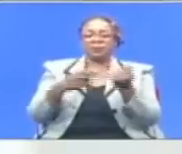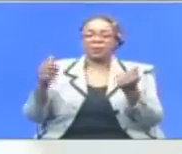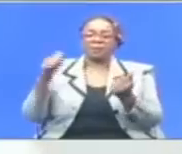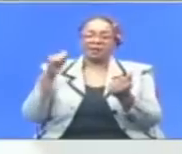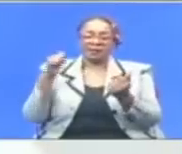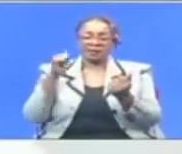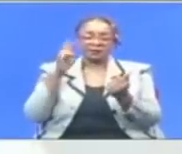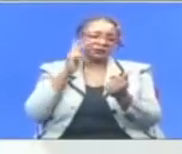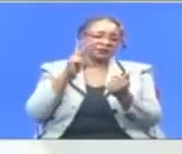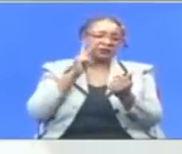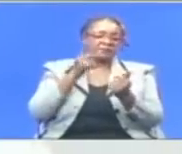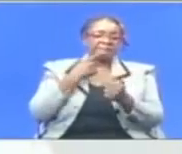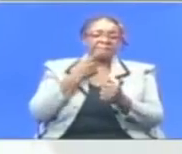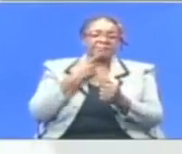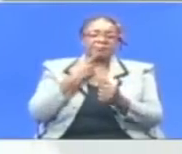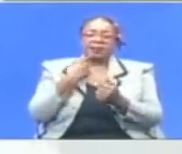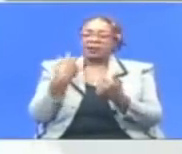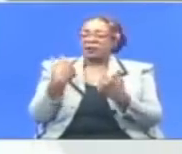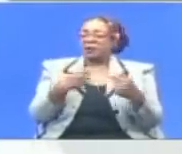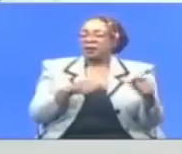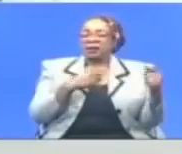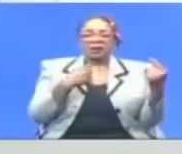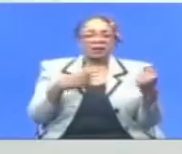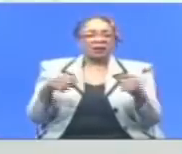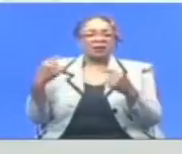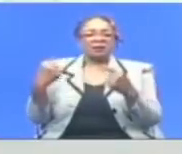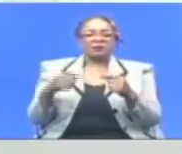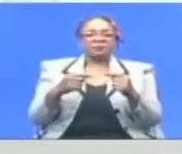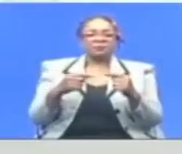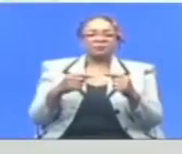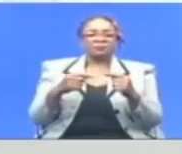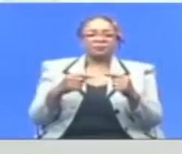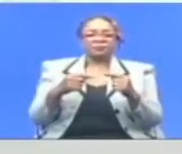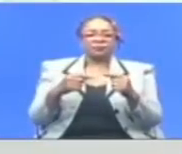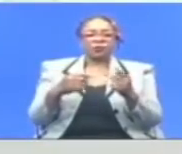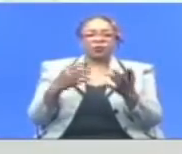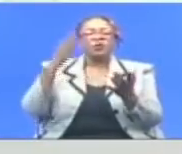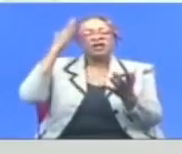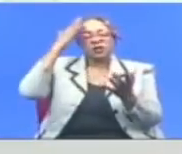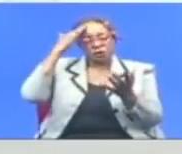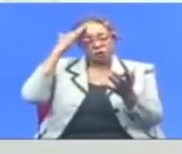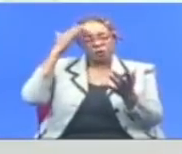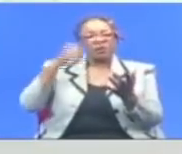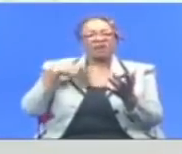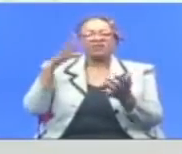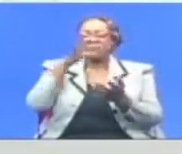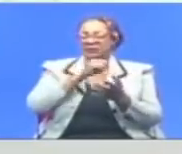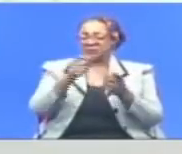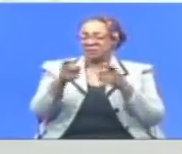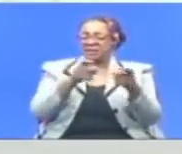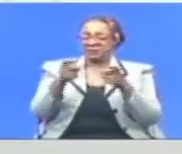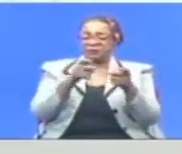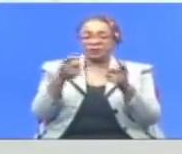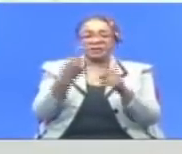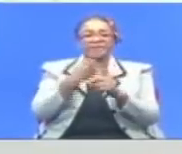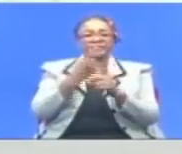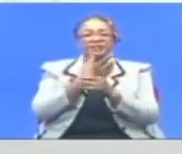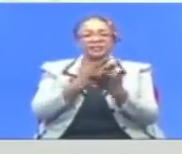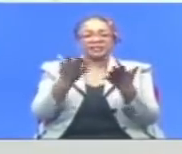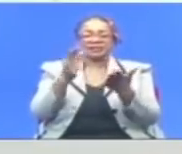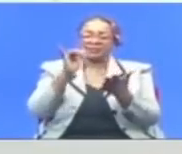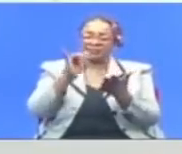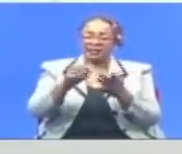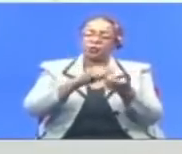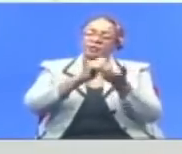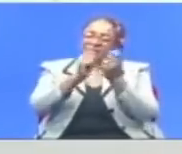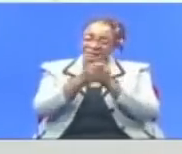Kisii owing to the squabbles. We know there has been mismanagement of a number of items. We will correct them at